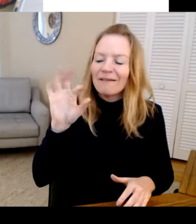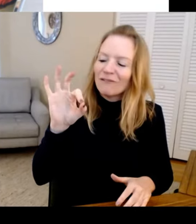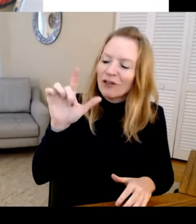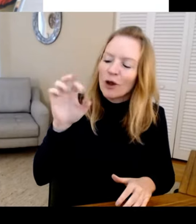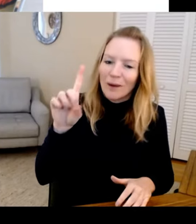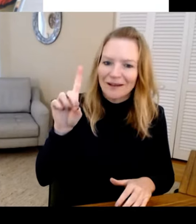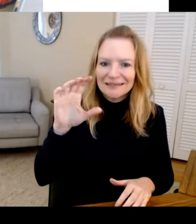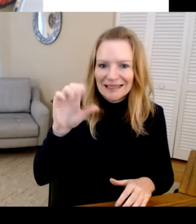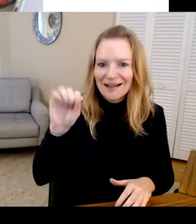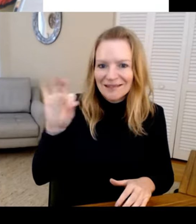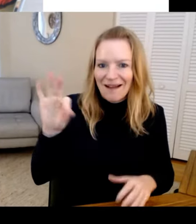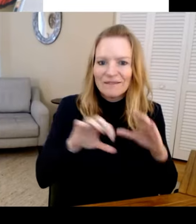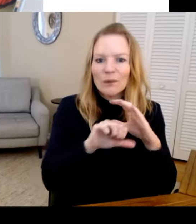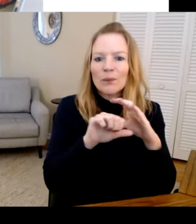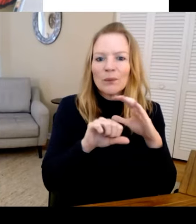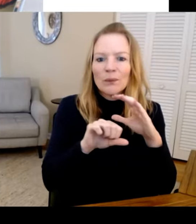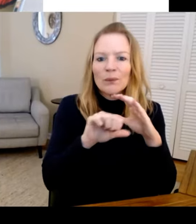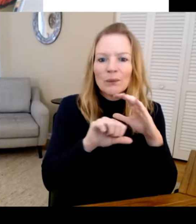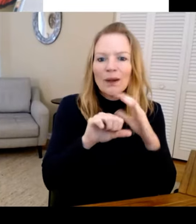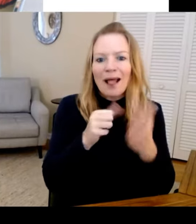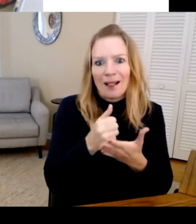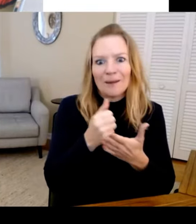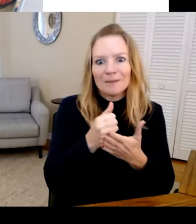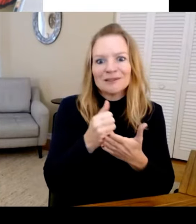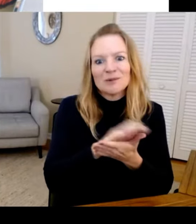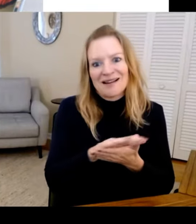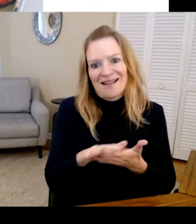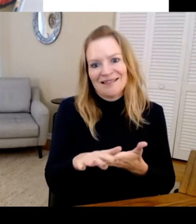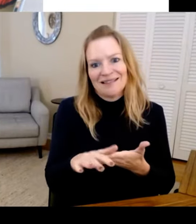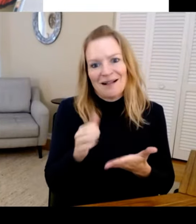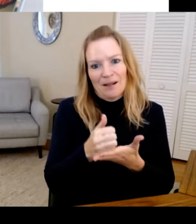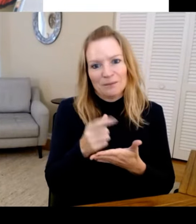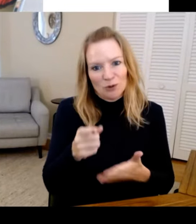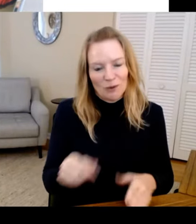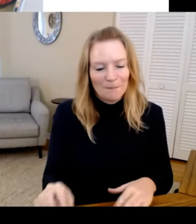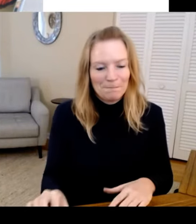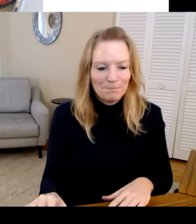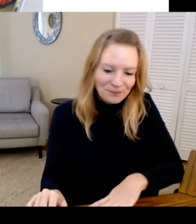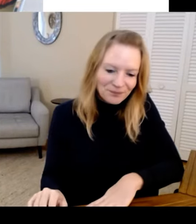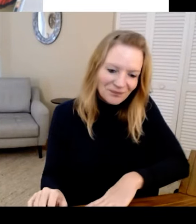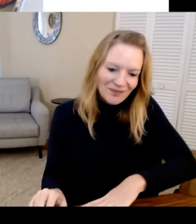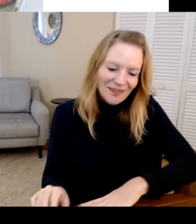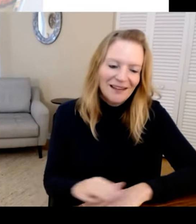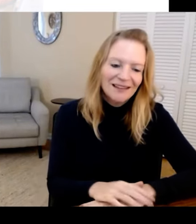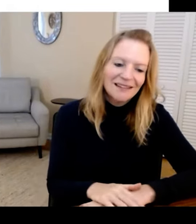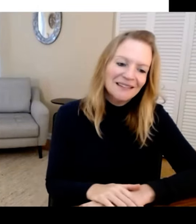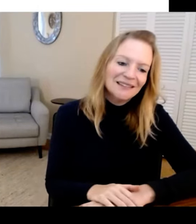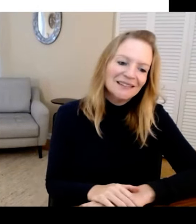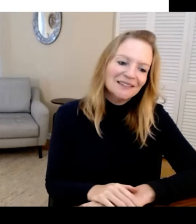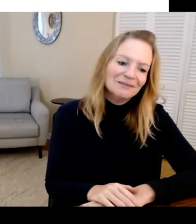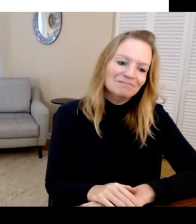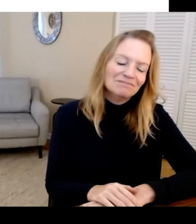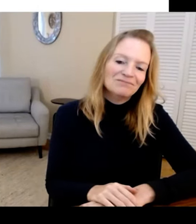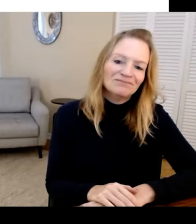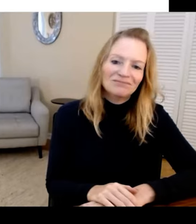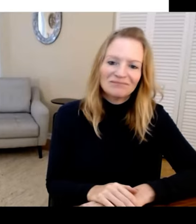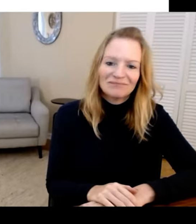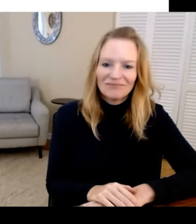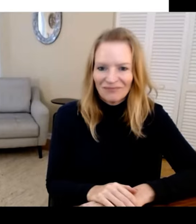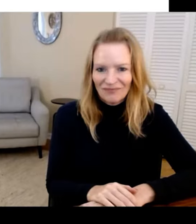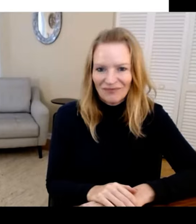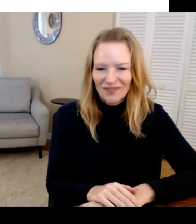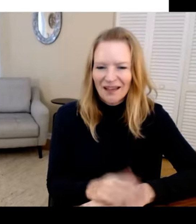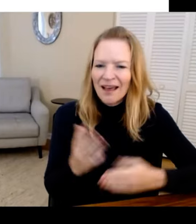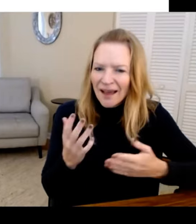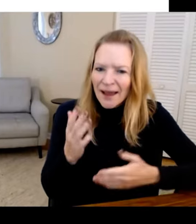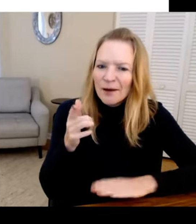that cerebral spinal fluid, is providing a cushioning between the skull and the brain, so that the brain does not get